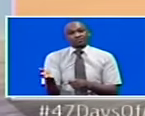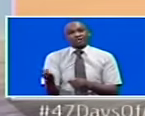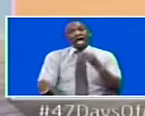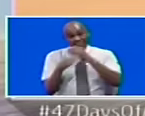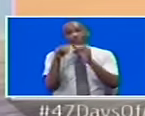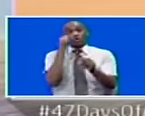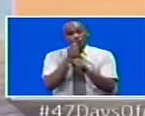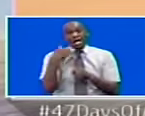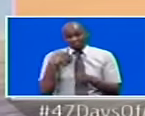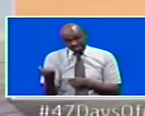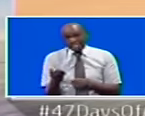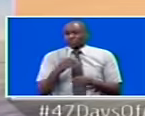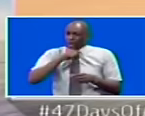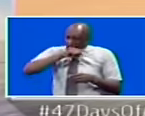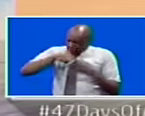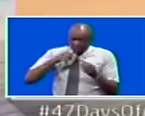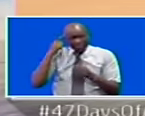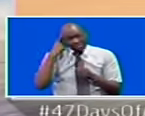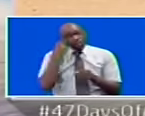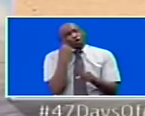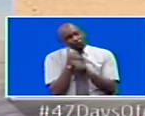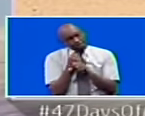And so about